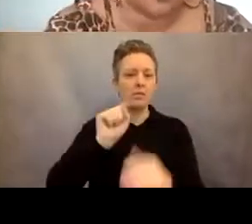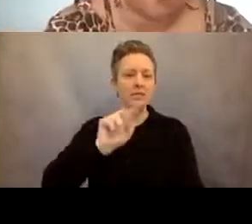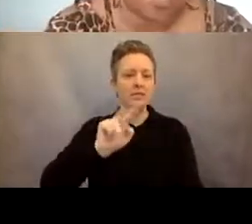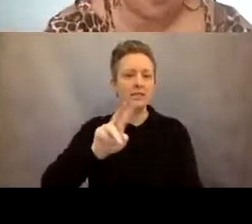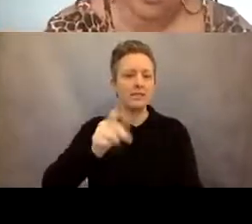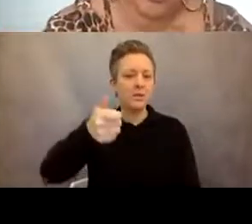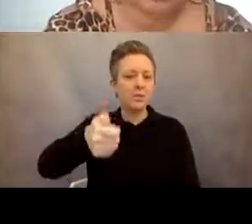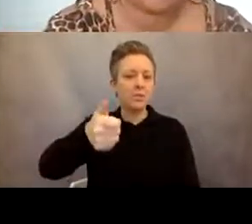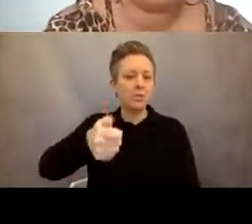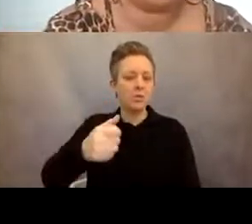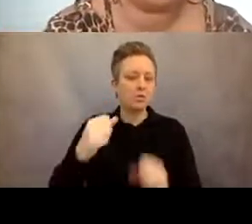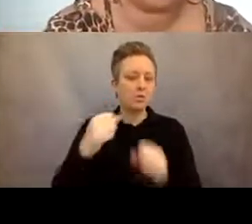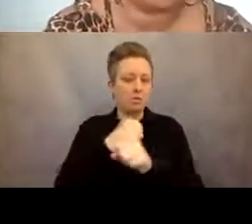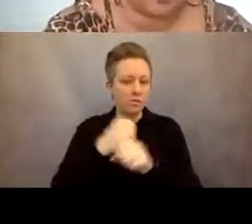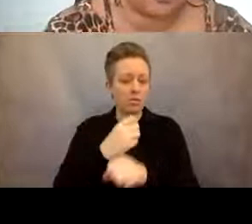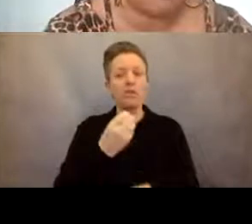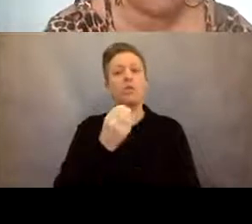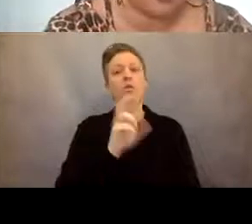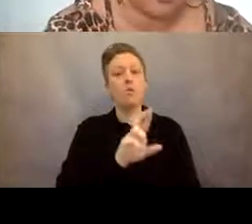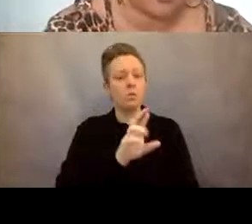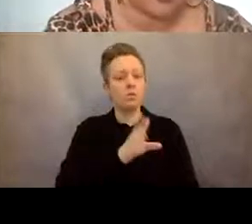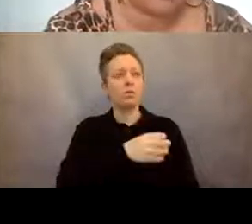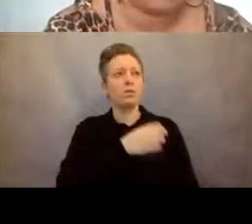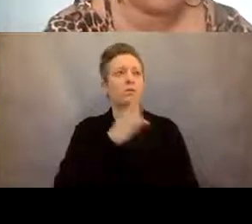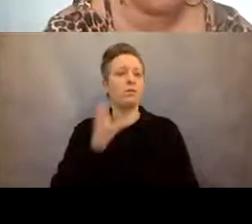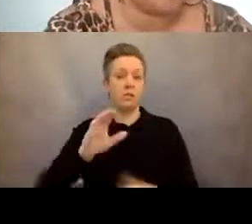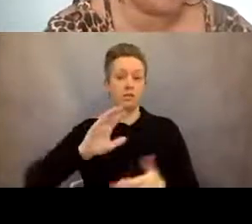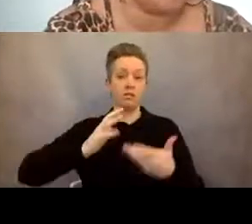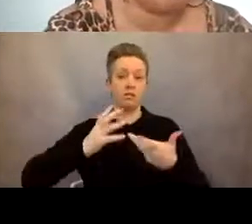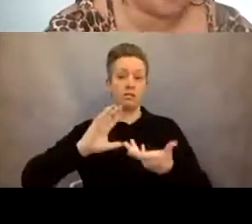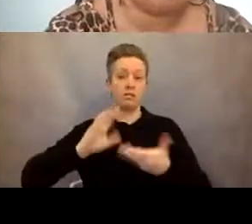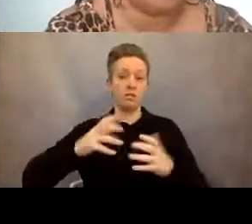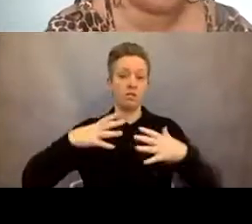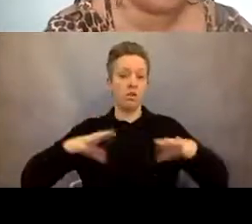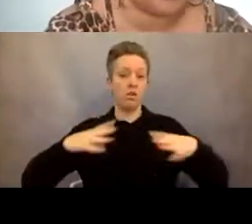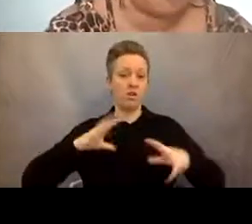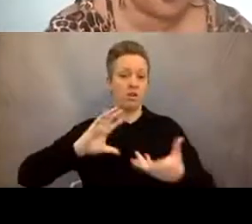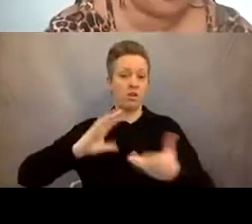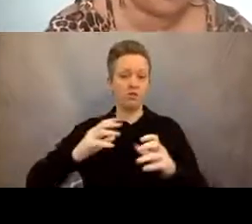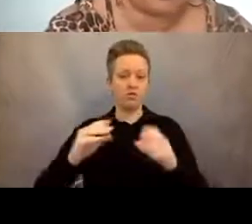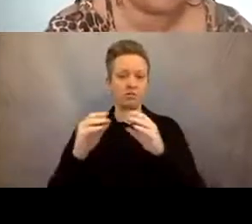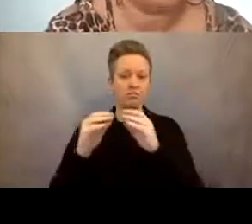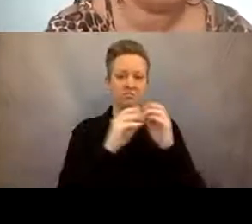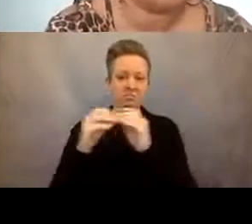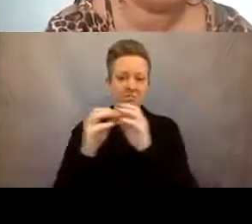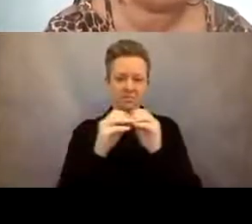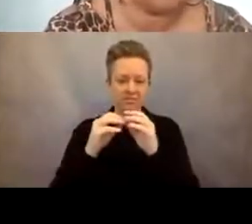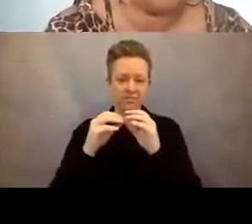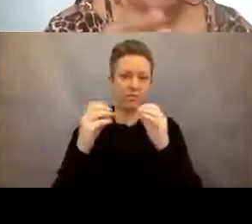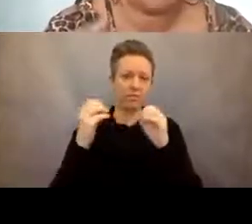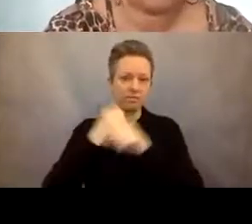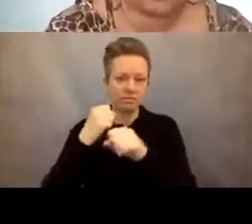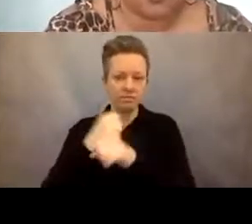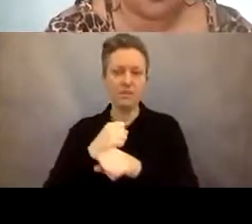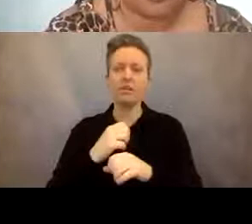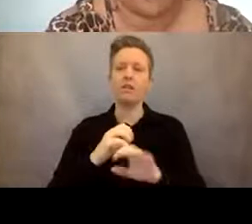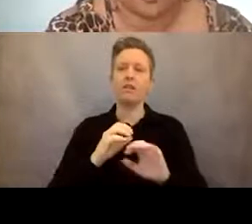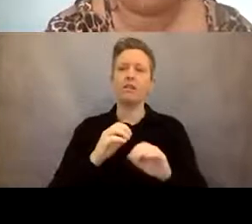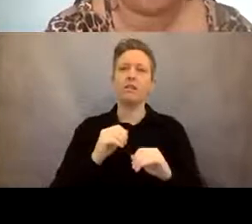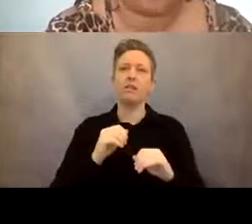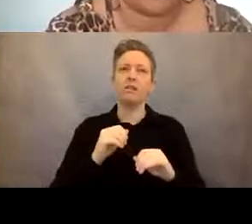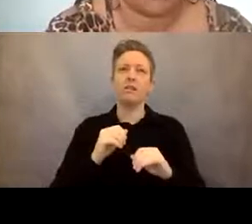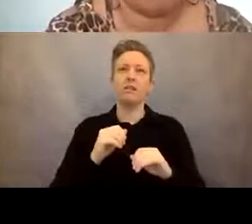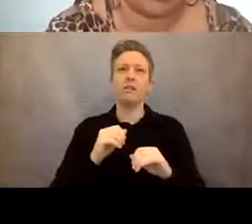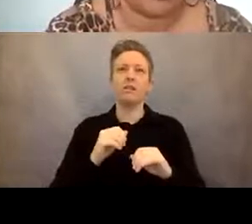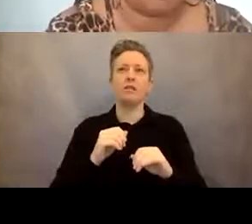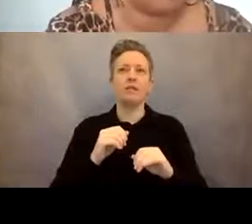wasn't just about, hey, don't touch my stuff, and them being mad about their stuff getting touched. It's sometimes about, this is all the stuff I